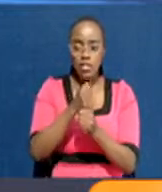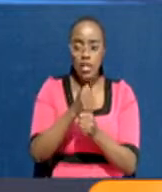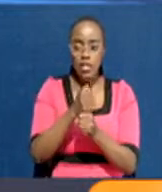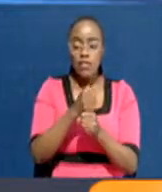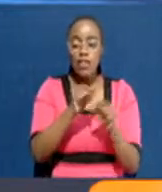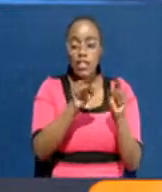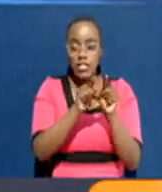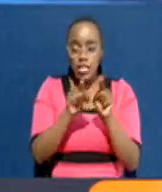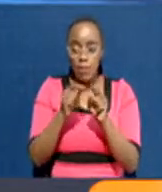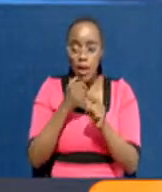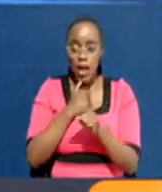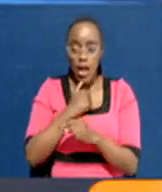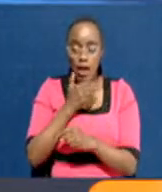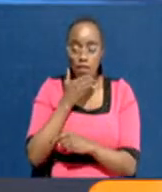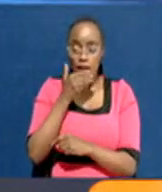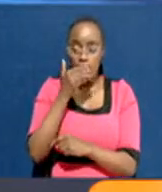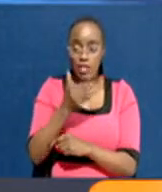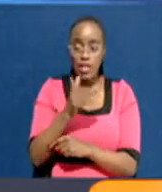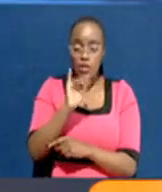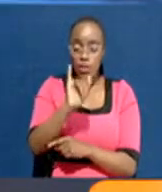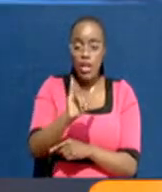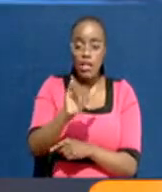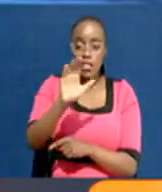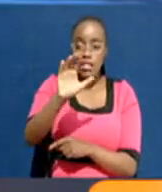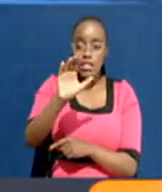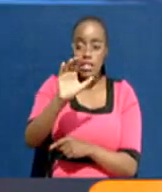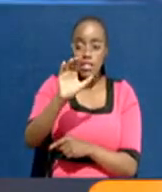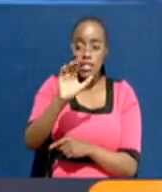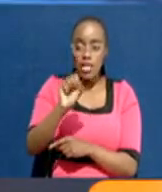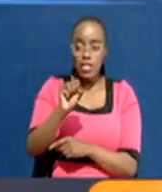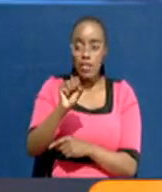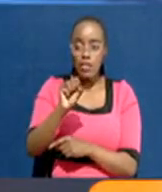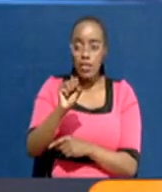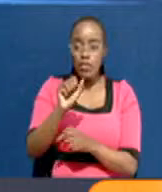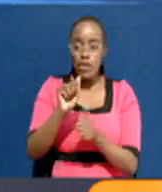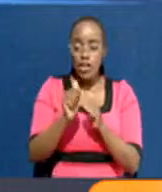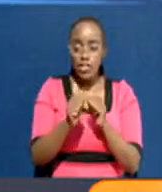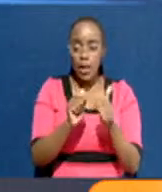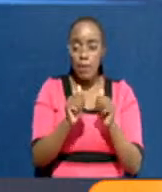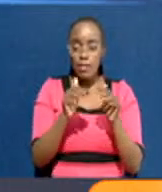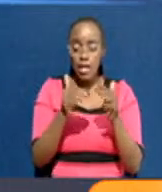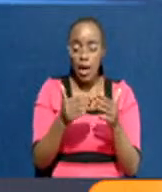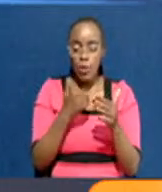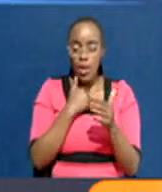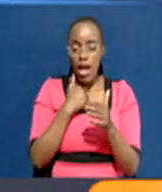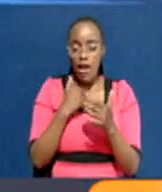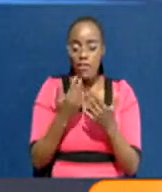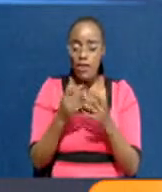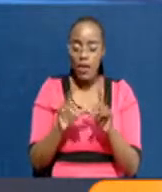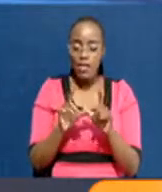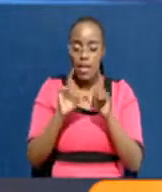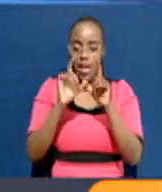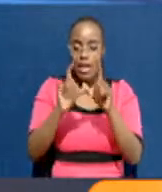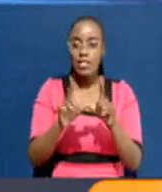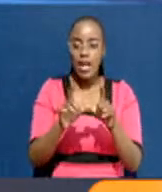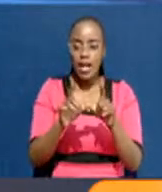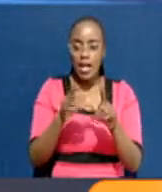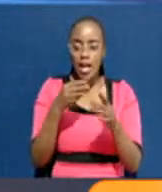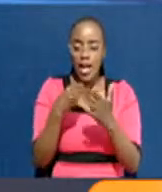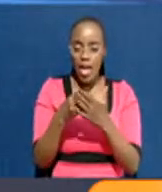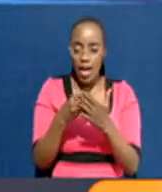answer to the call from the CES for sports about Talanta Hera, yeah. is that we have